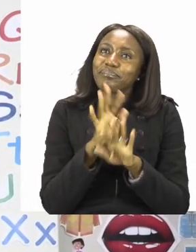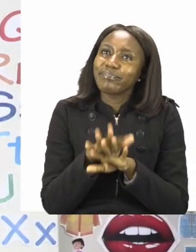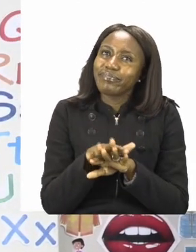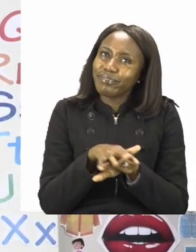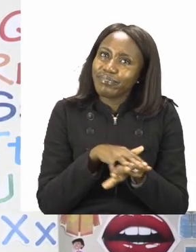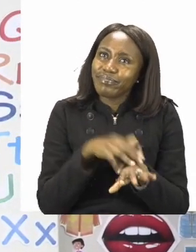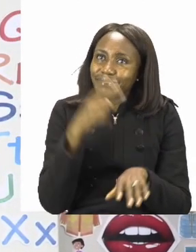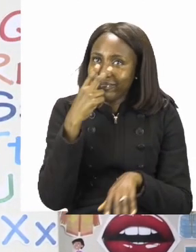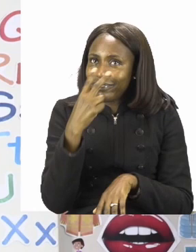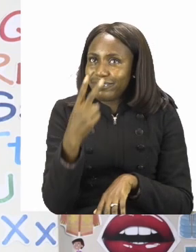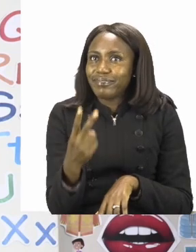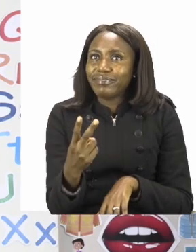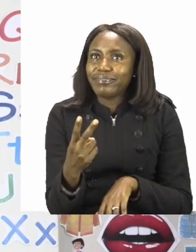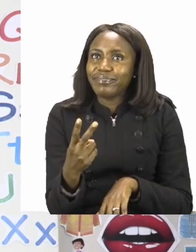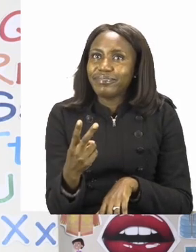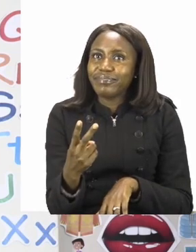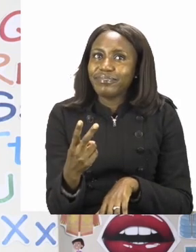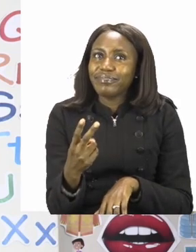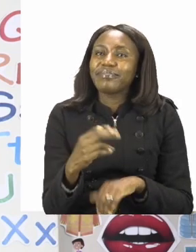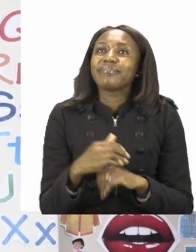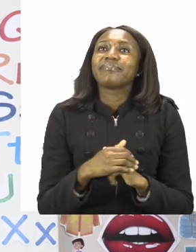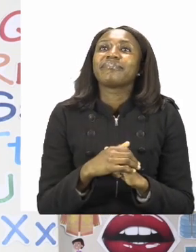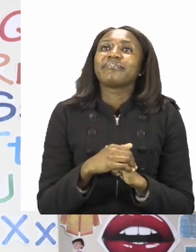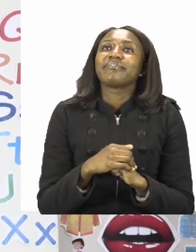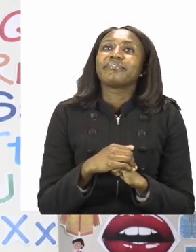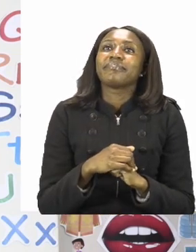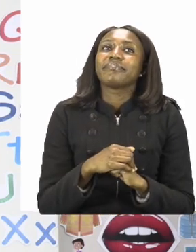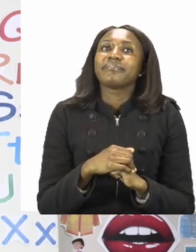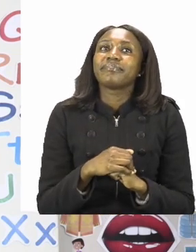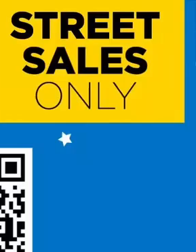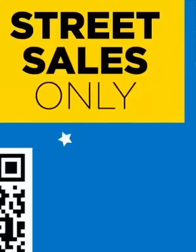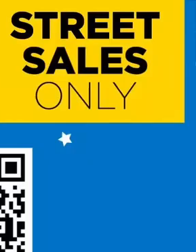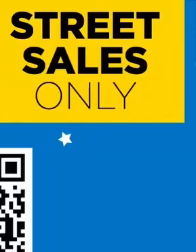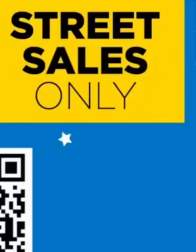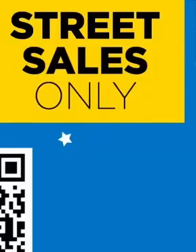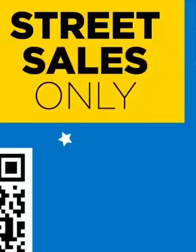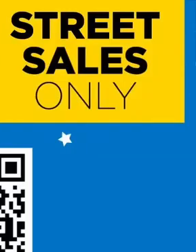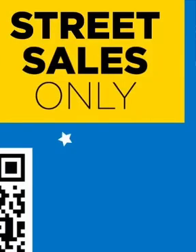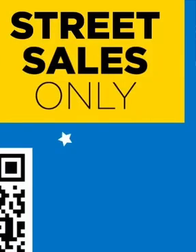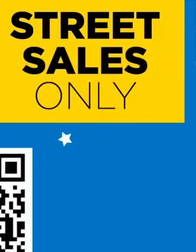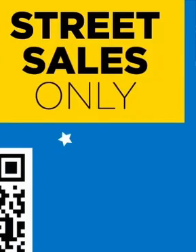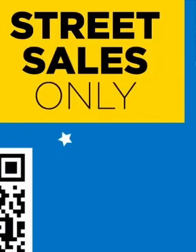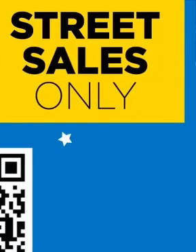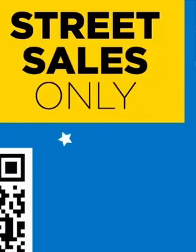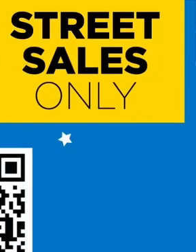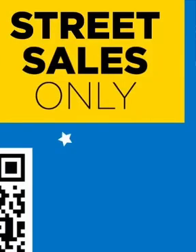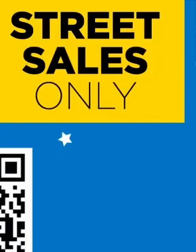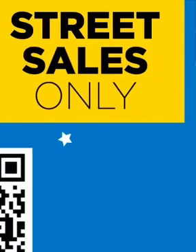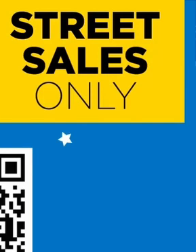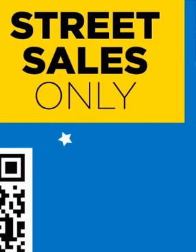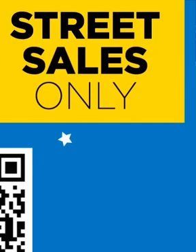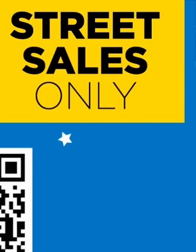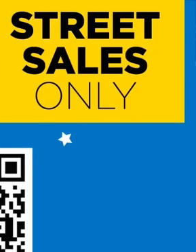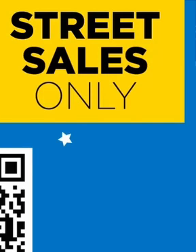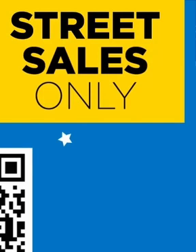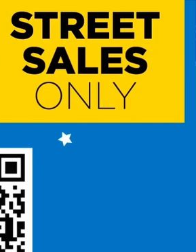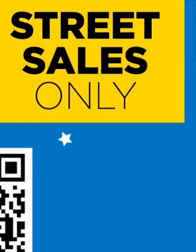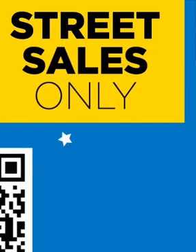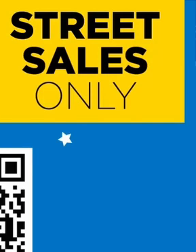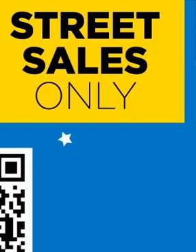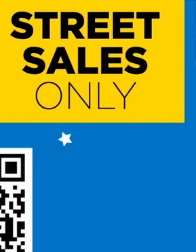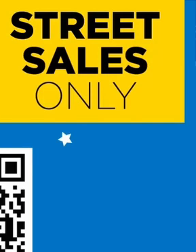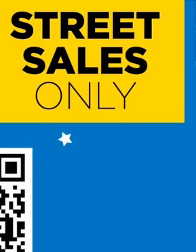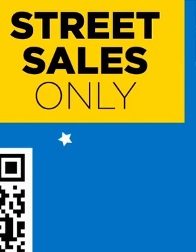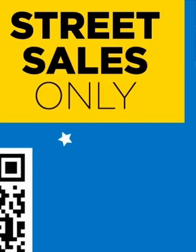I'll see you when you're done after the advert break. Follow us on MyZone Facebook Active Kids to watch your